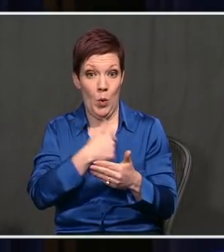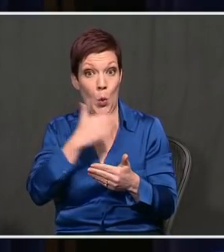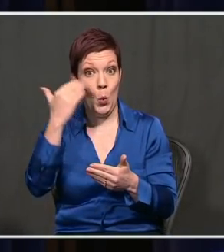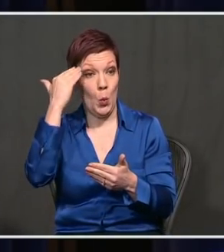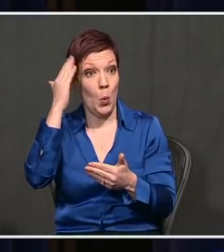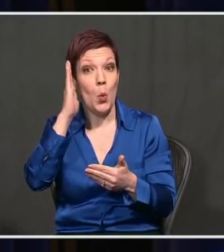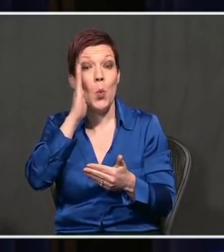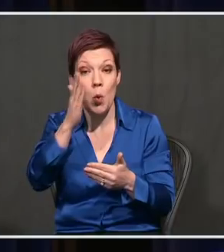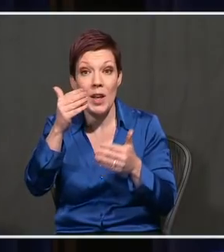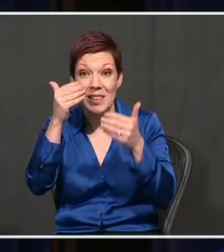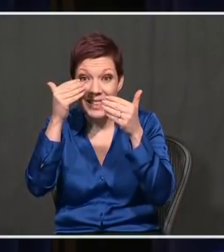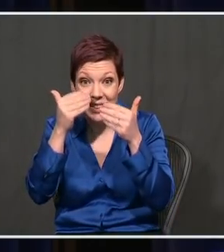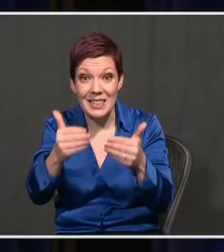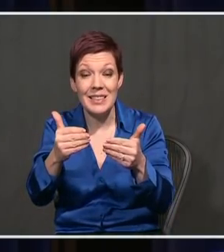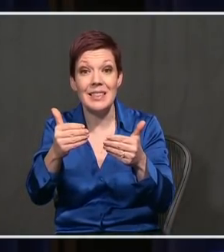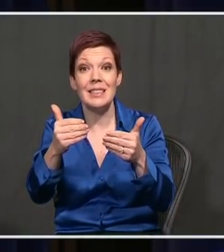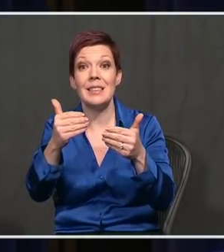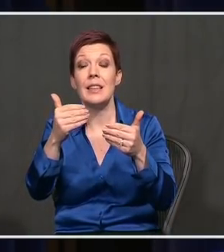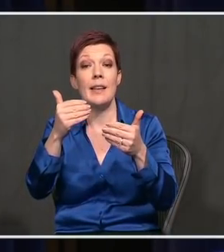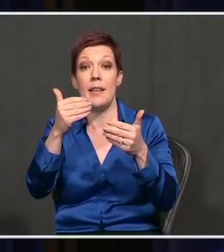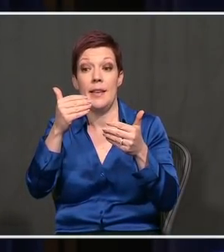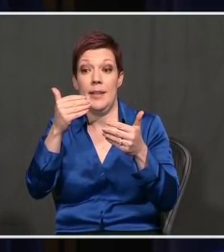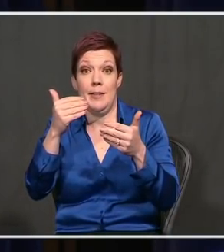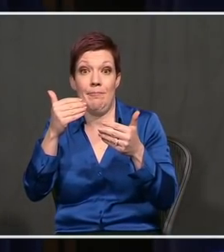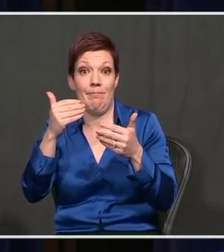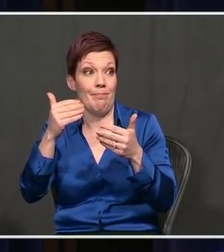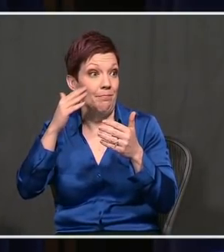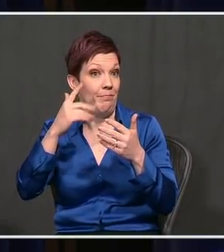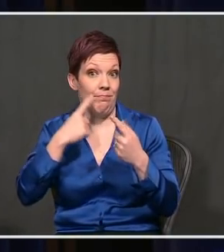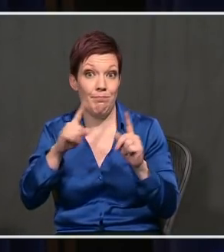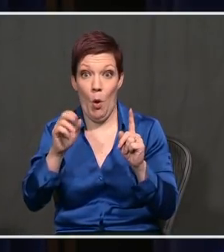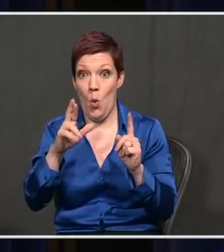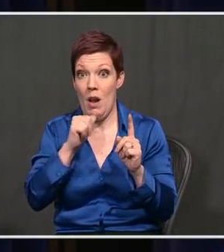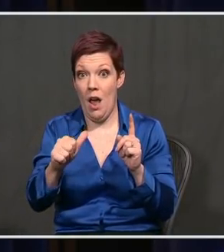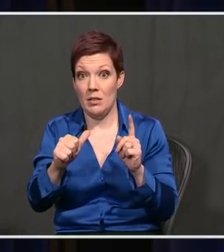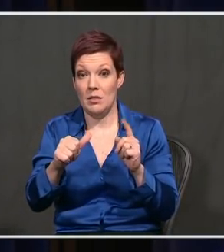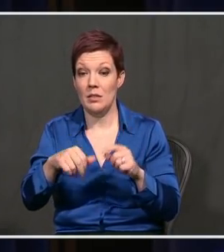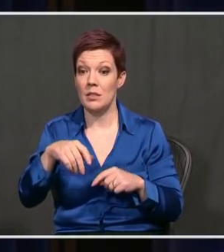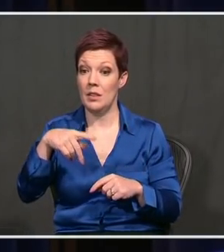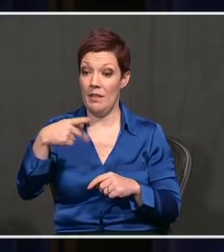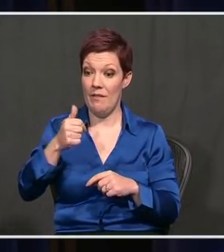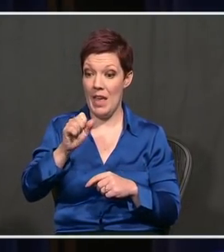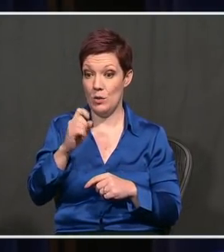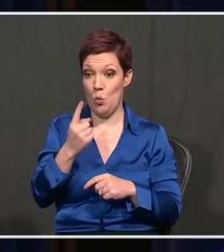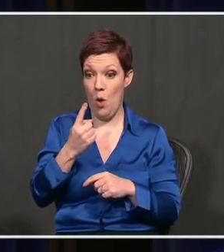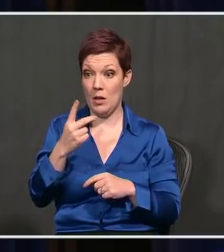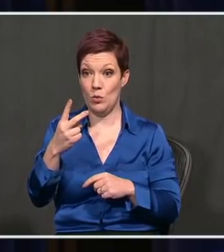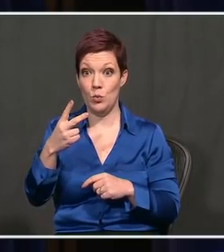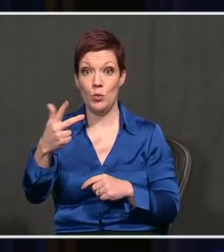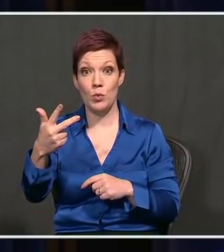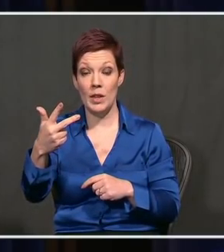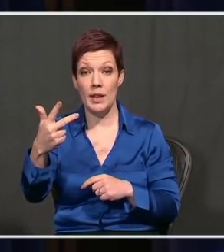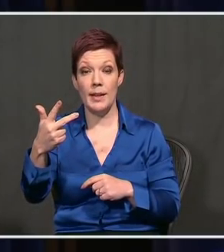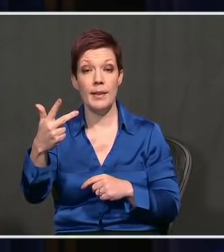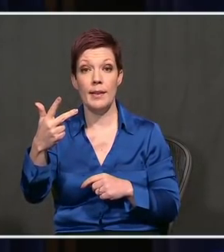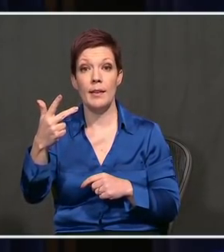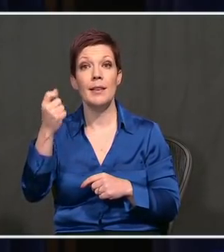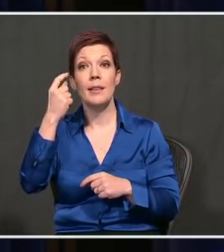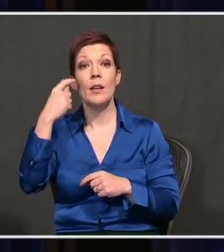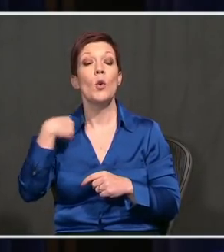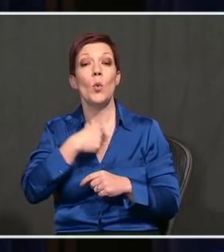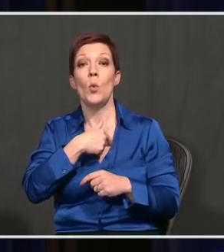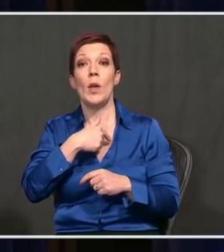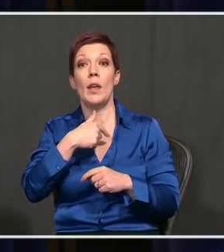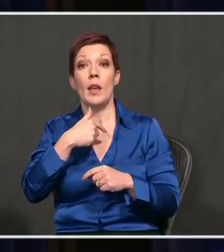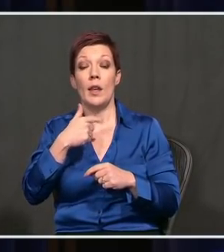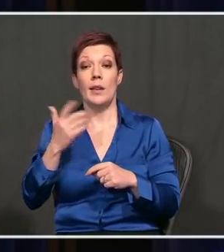phase one, phase two, phase three trials in parallel. Of course, we didn't progress in parallel. We only progressed when the FDA said, it's fine,